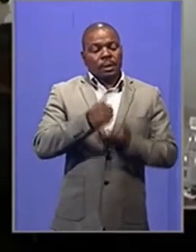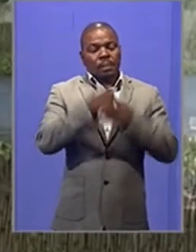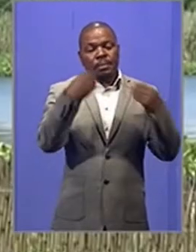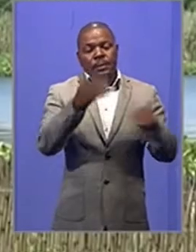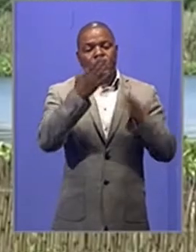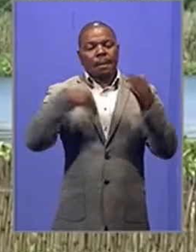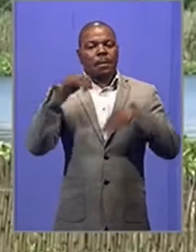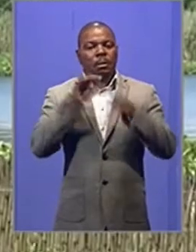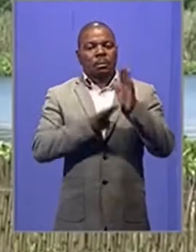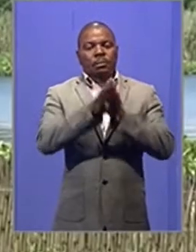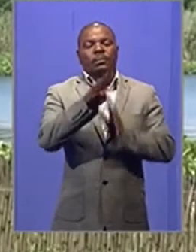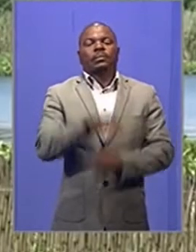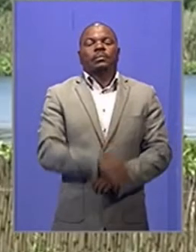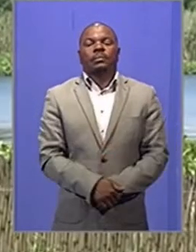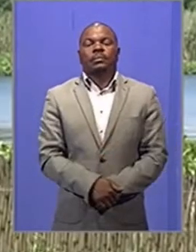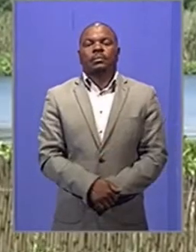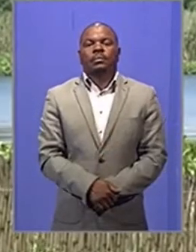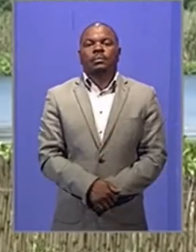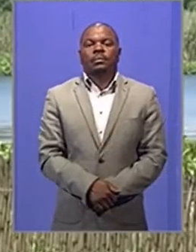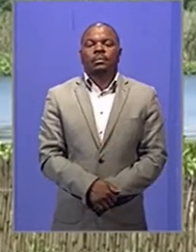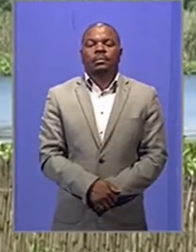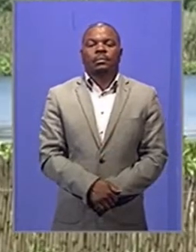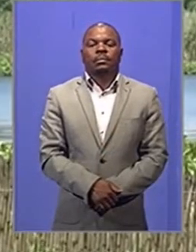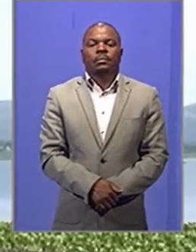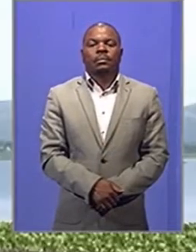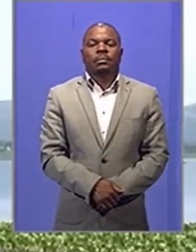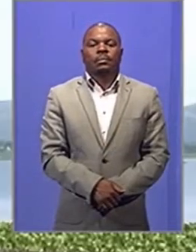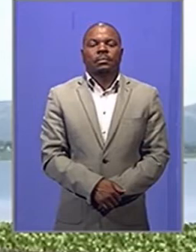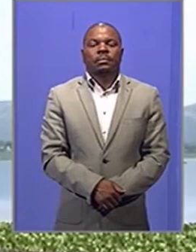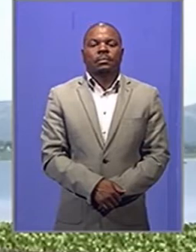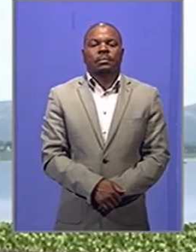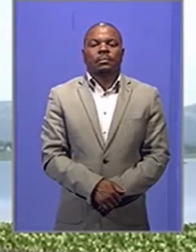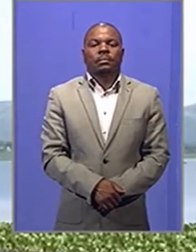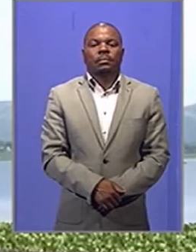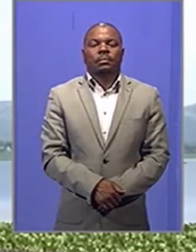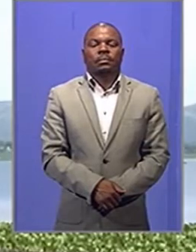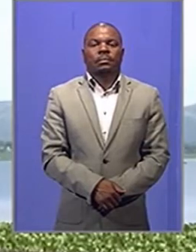our businesses. Sentle English, SABC News, Hartbeespoort.